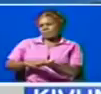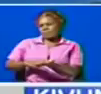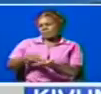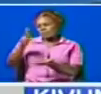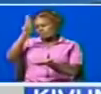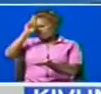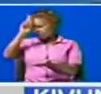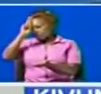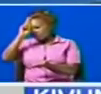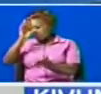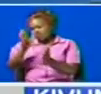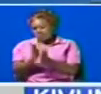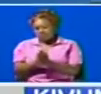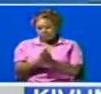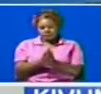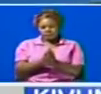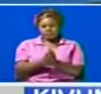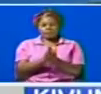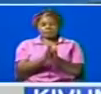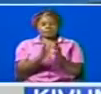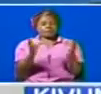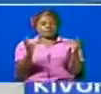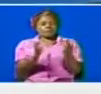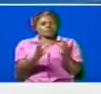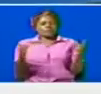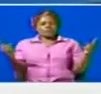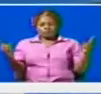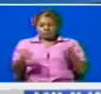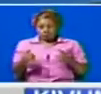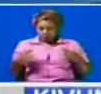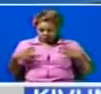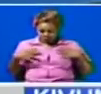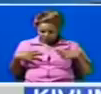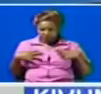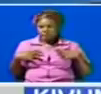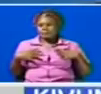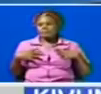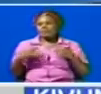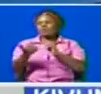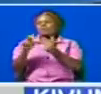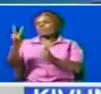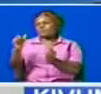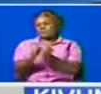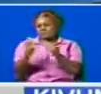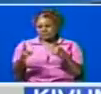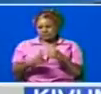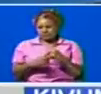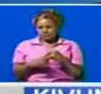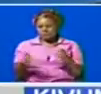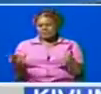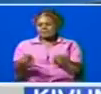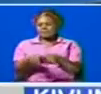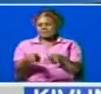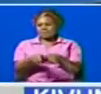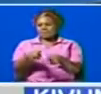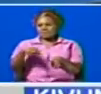of police and the residents there. So we wanted to take a breather here on Kivumbi 2017, but also